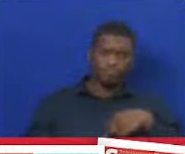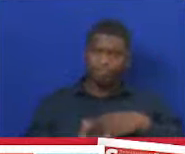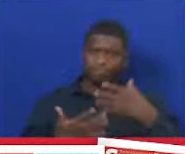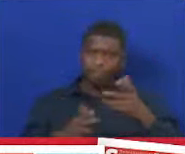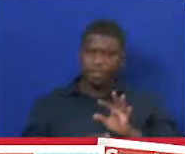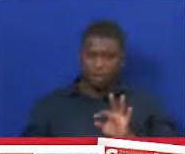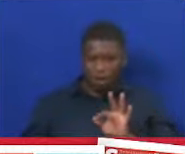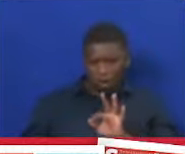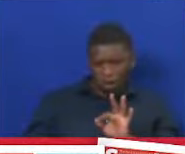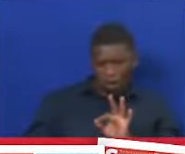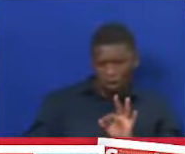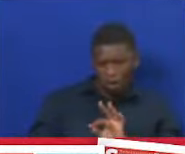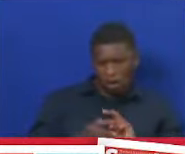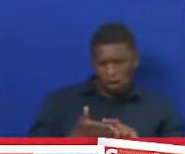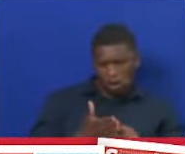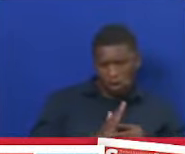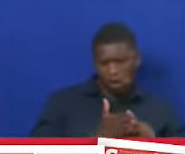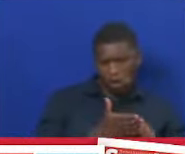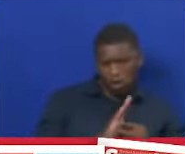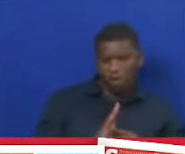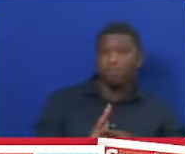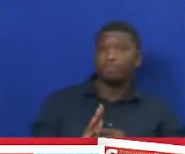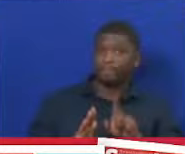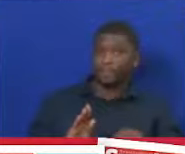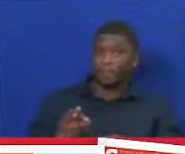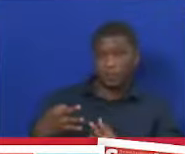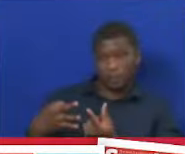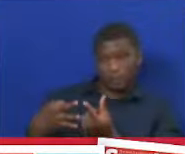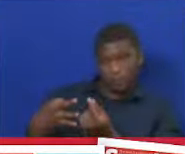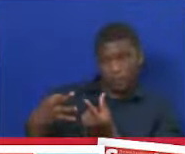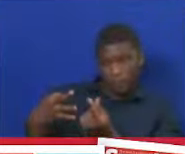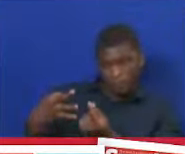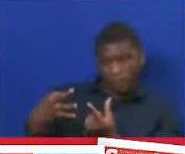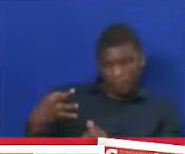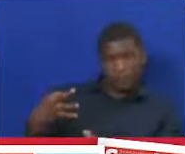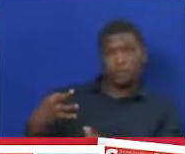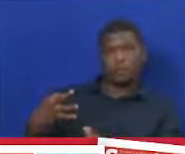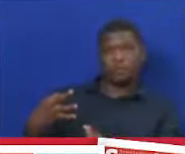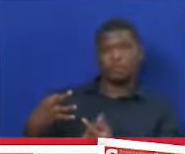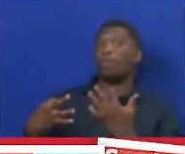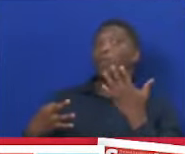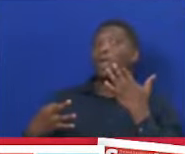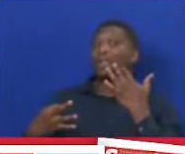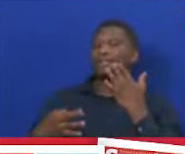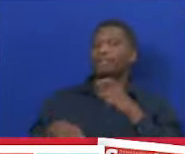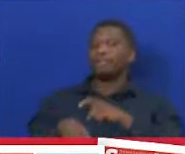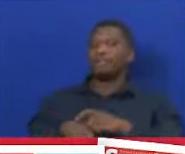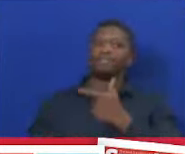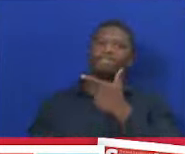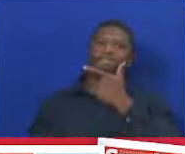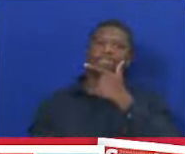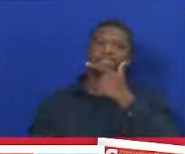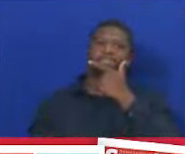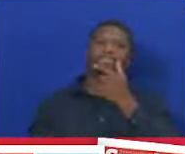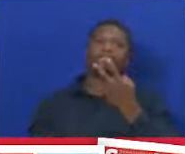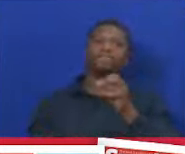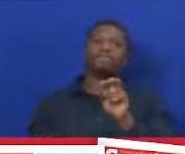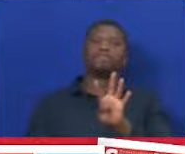3 operations for the 6th of December, 2024. It was an